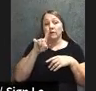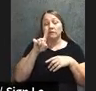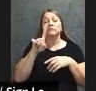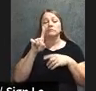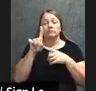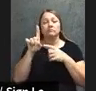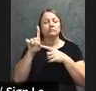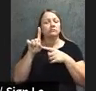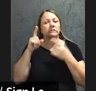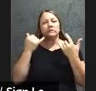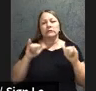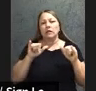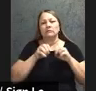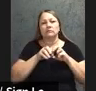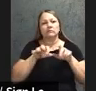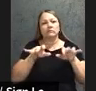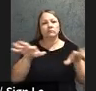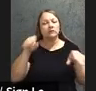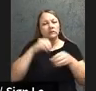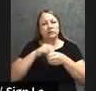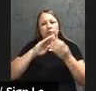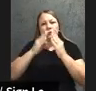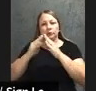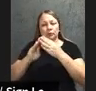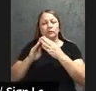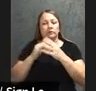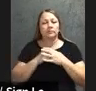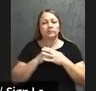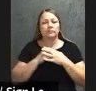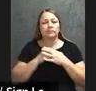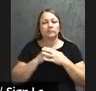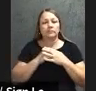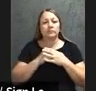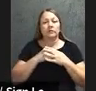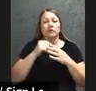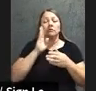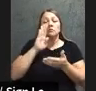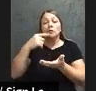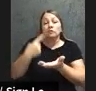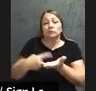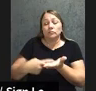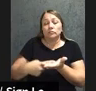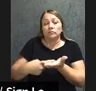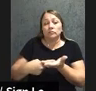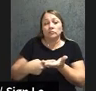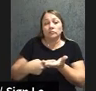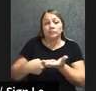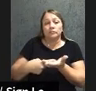and part of our communities. We're then going to talk about how